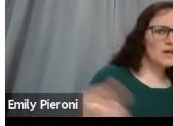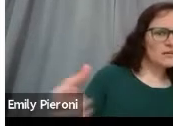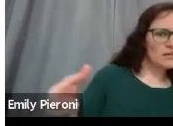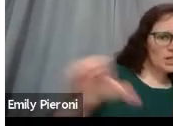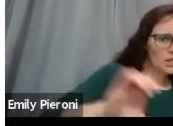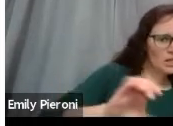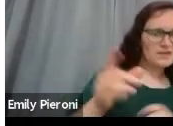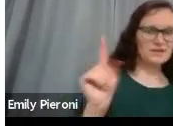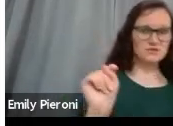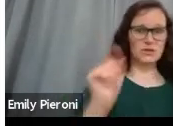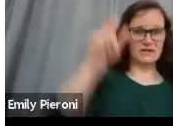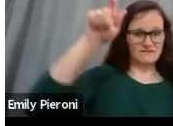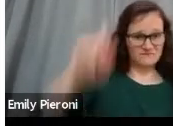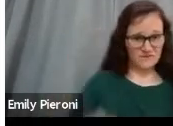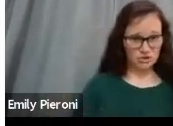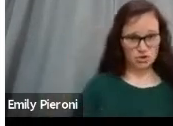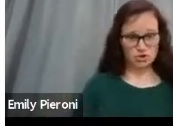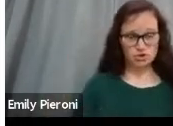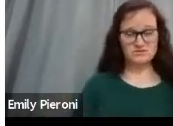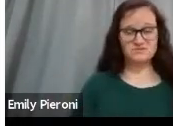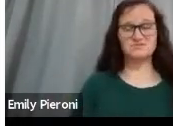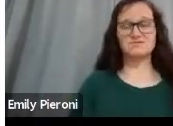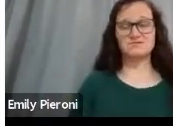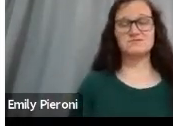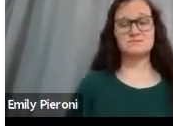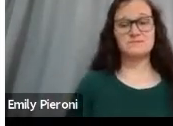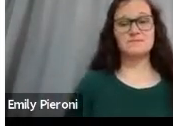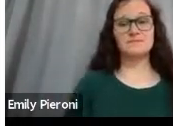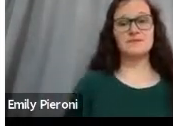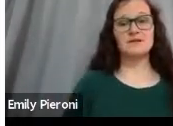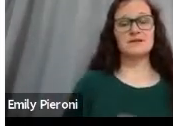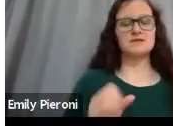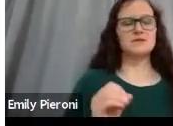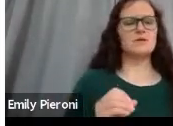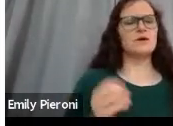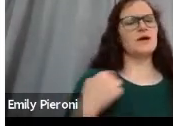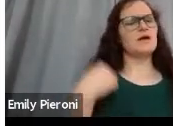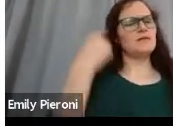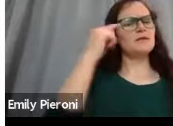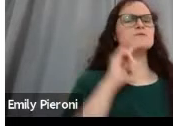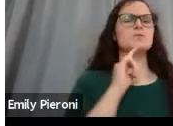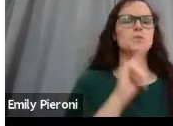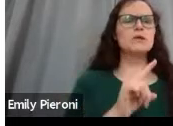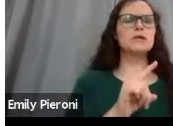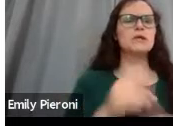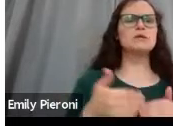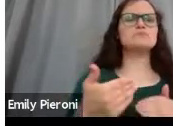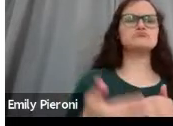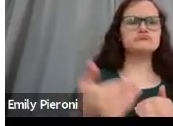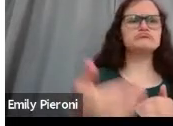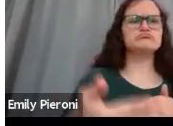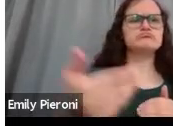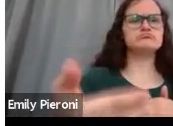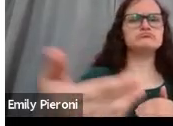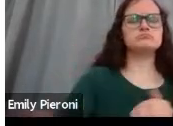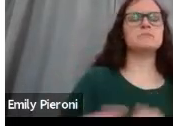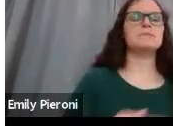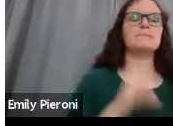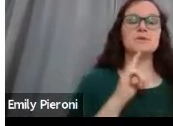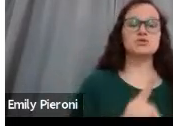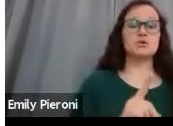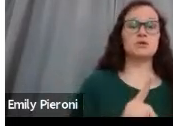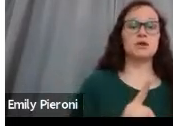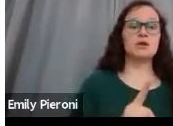as municipalities are moving really forward in advancing, trying to get to capture as much nutrients as possible